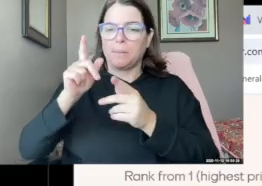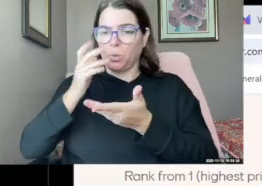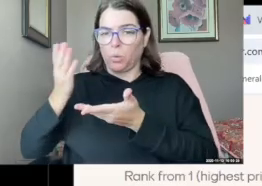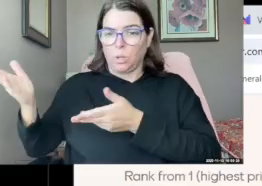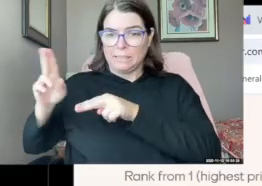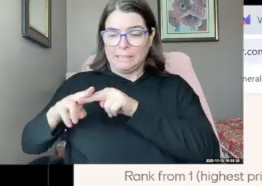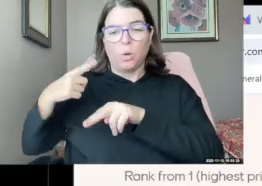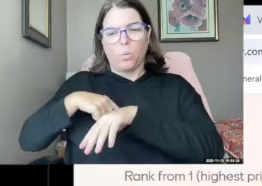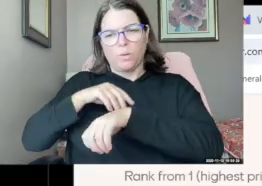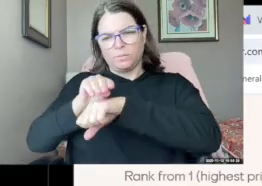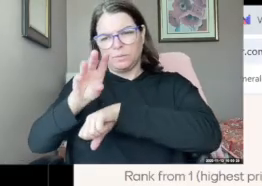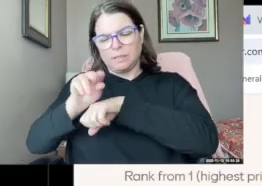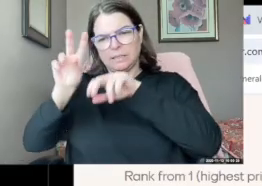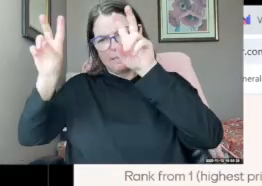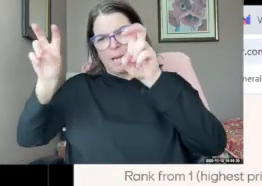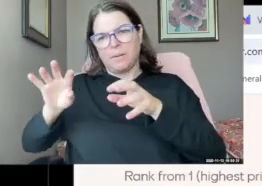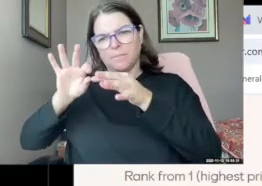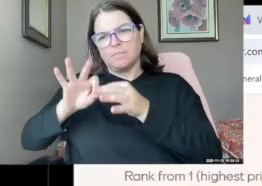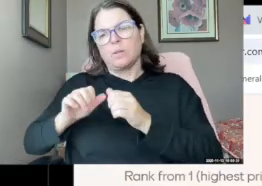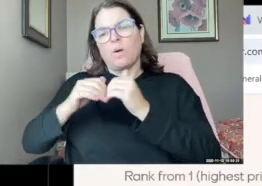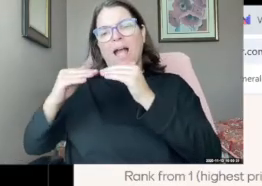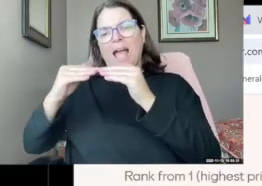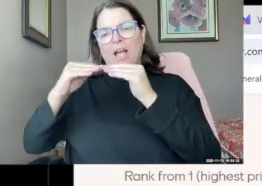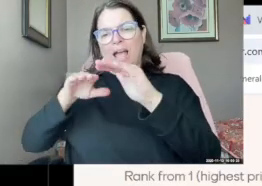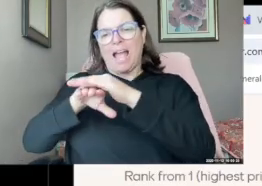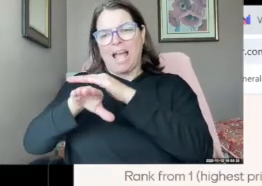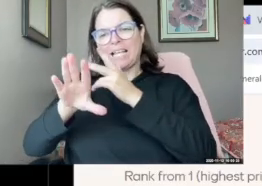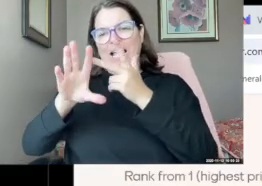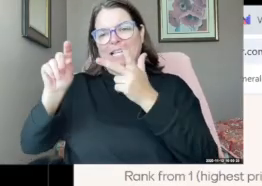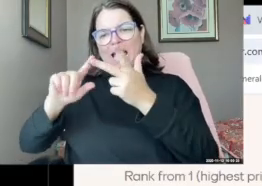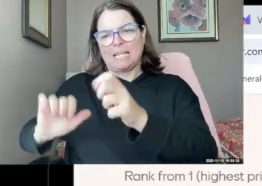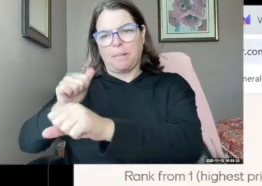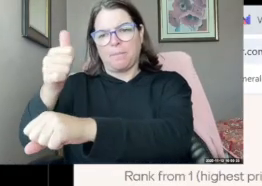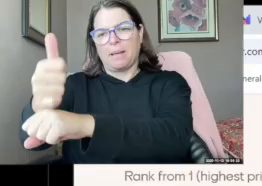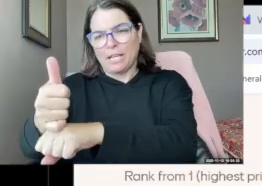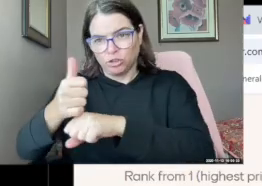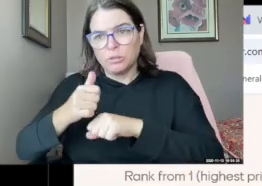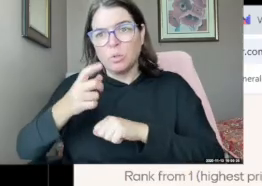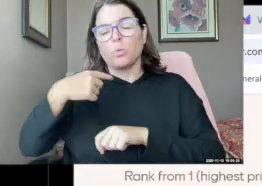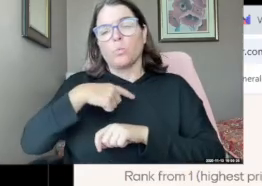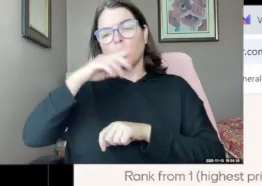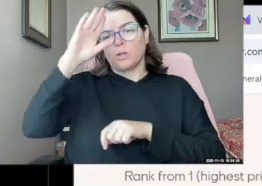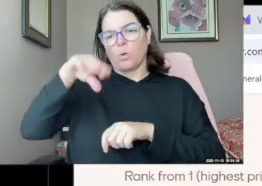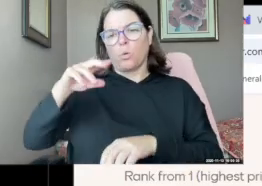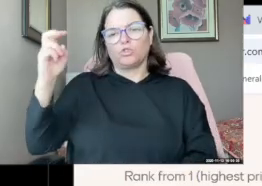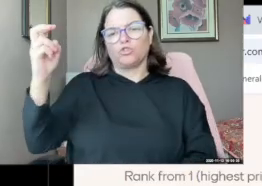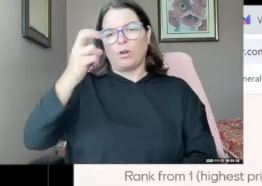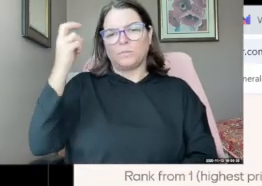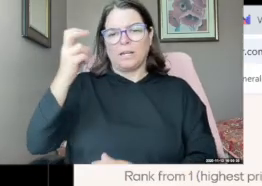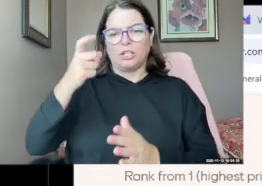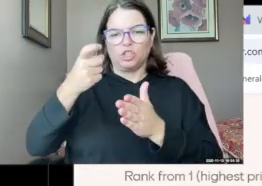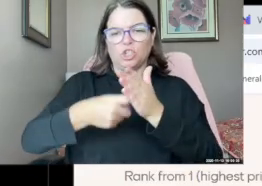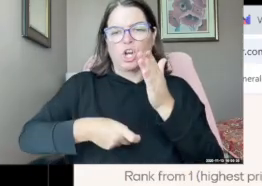work closely with the program team, the folks to my left, to advise on topics related to equity, access, and